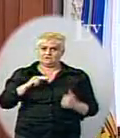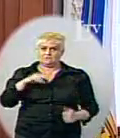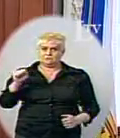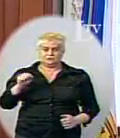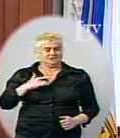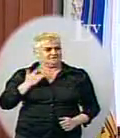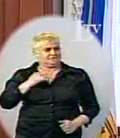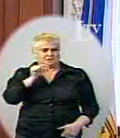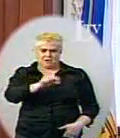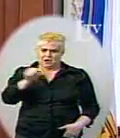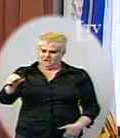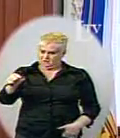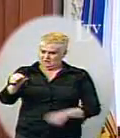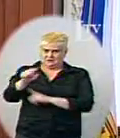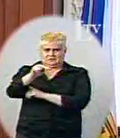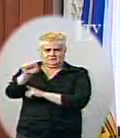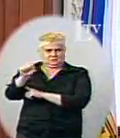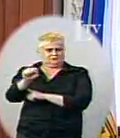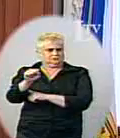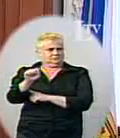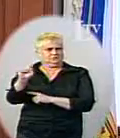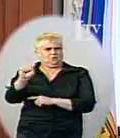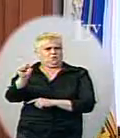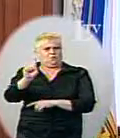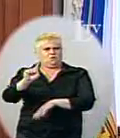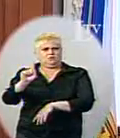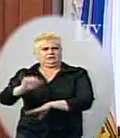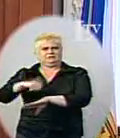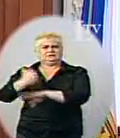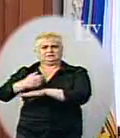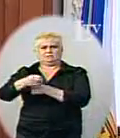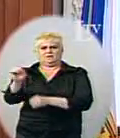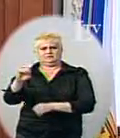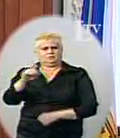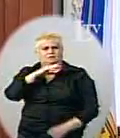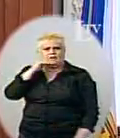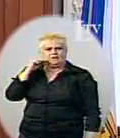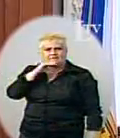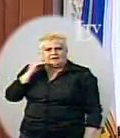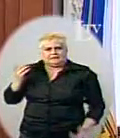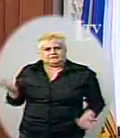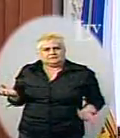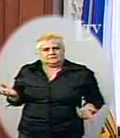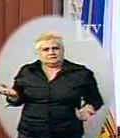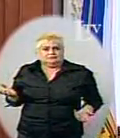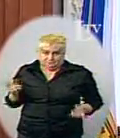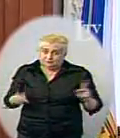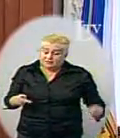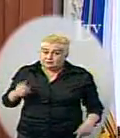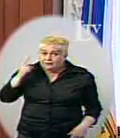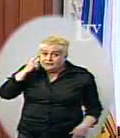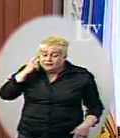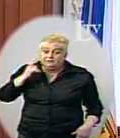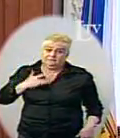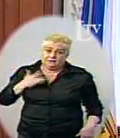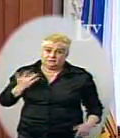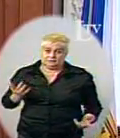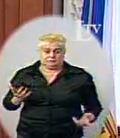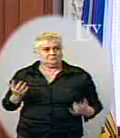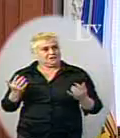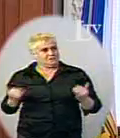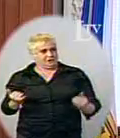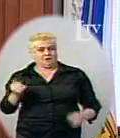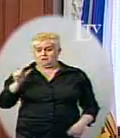their government as being located mainly in Halifax. To show clearly that